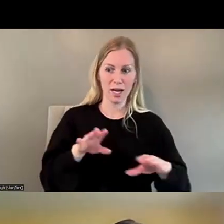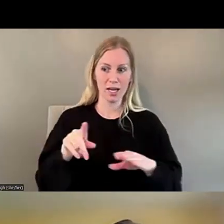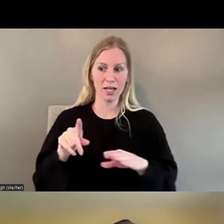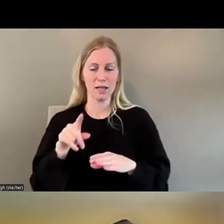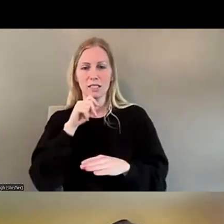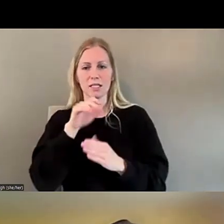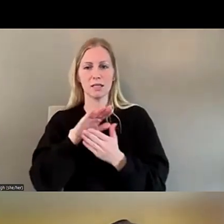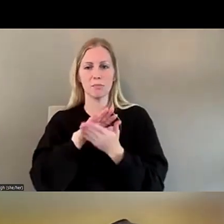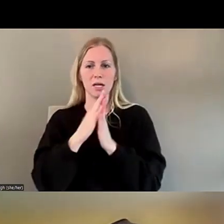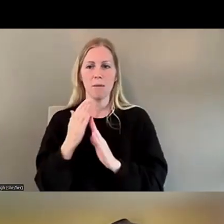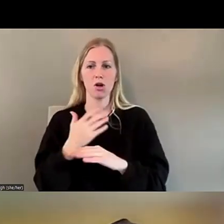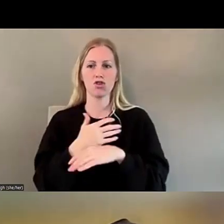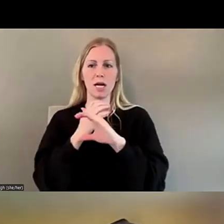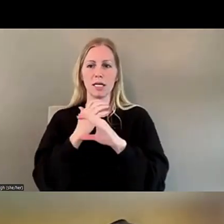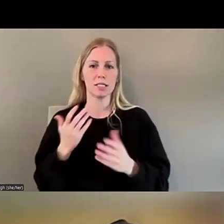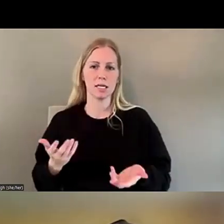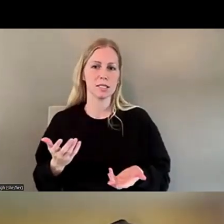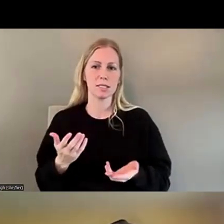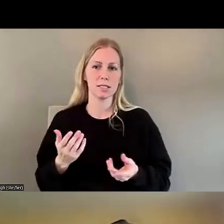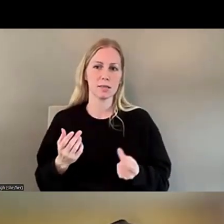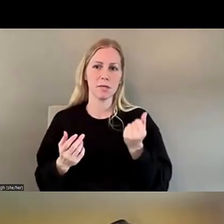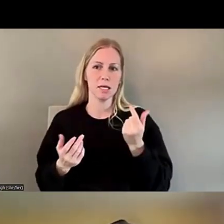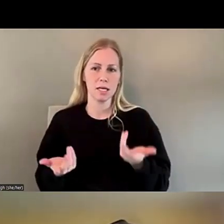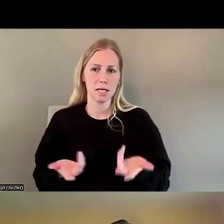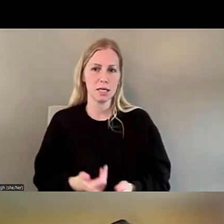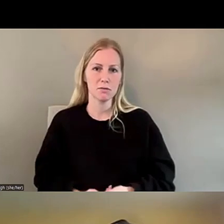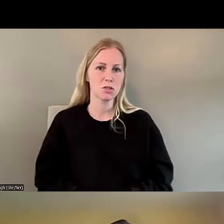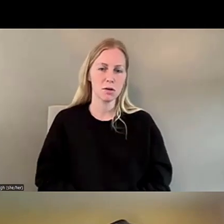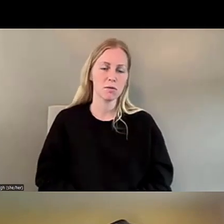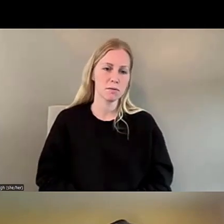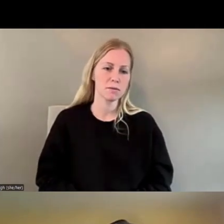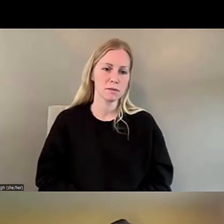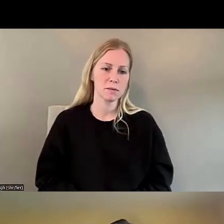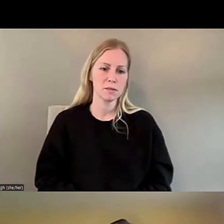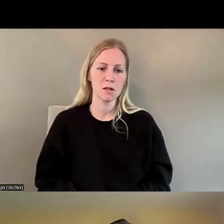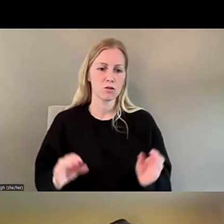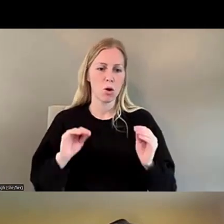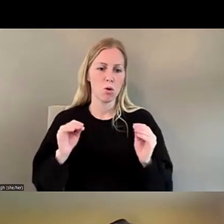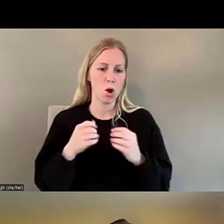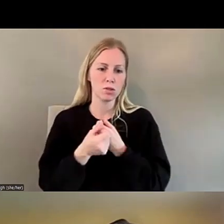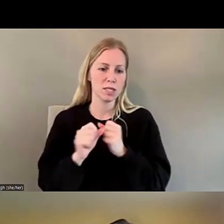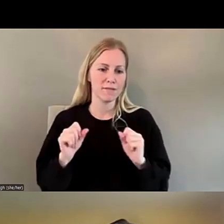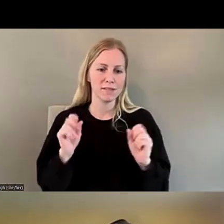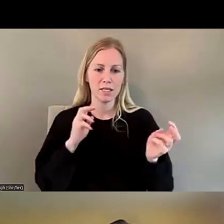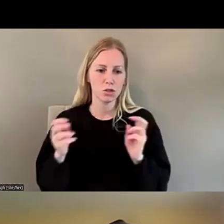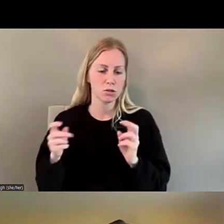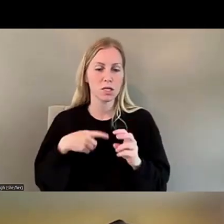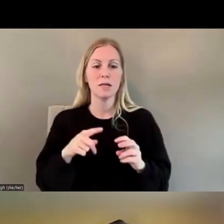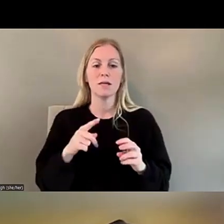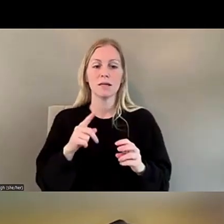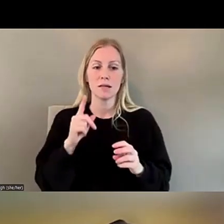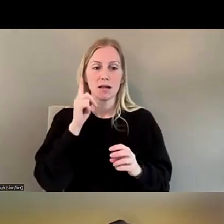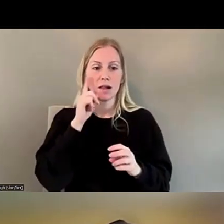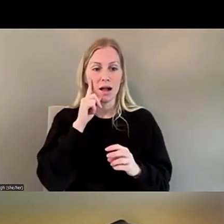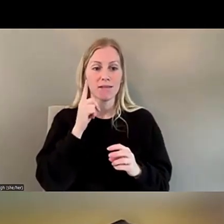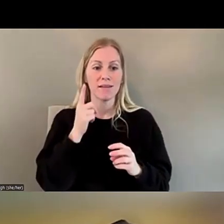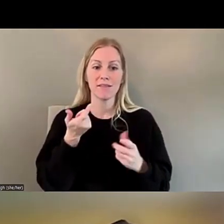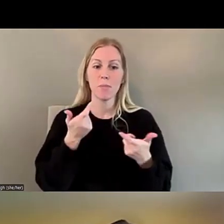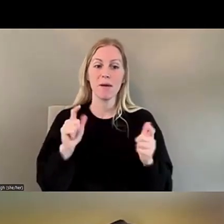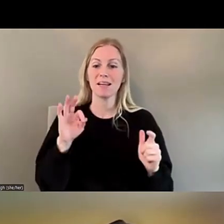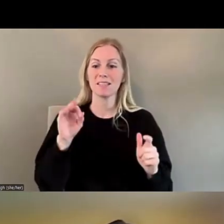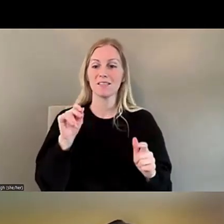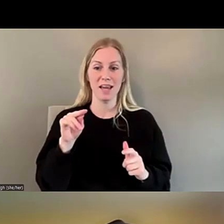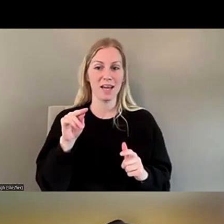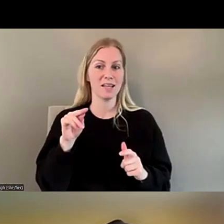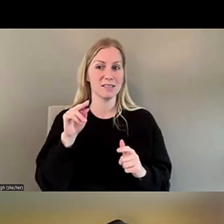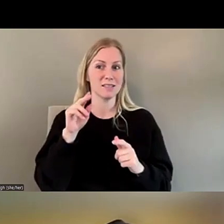undesirable, but is not providing a safety problem. And I would say actually the biggest fans in our agreements in the